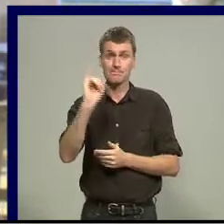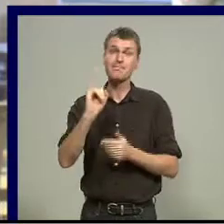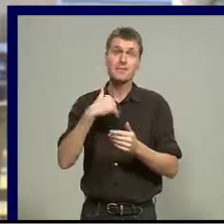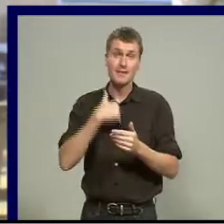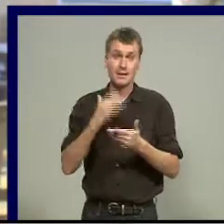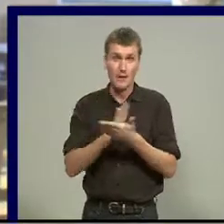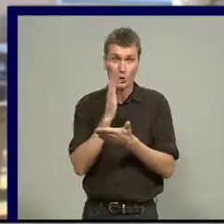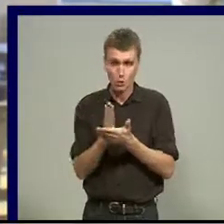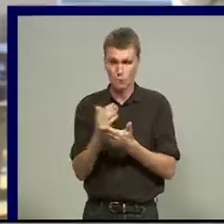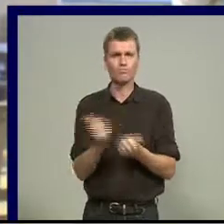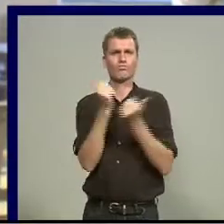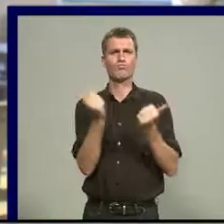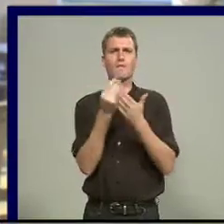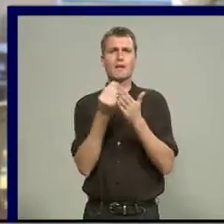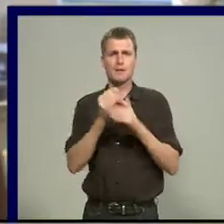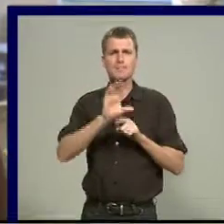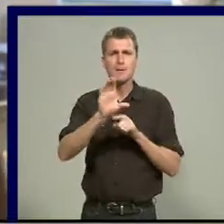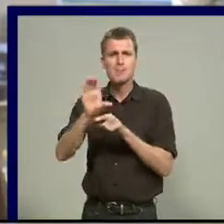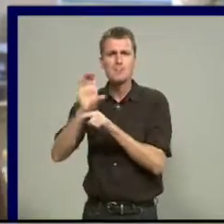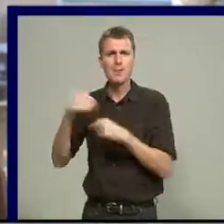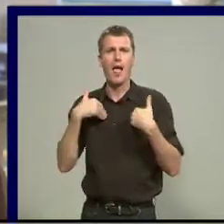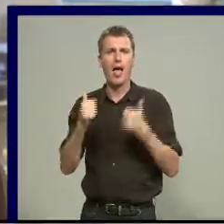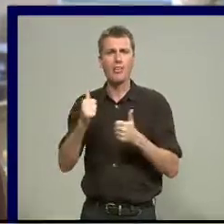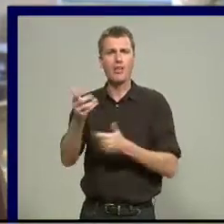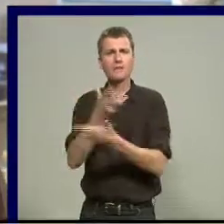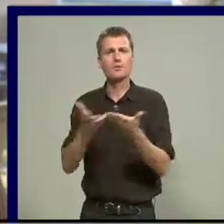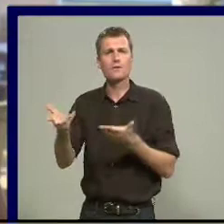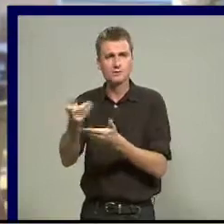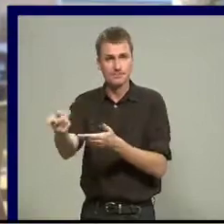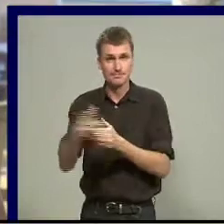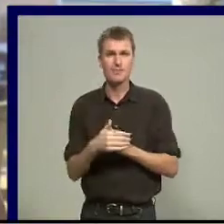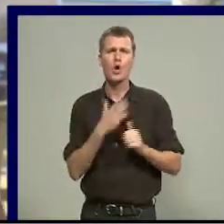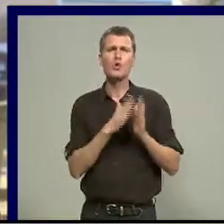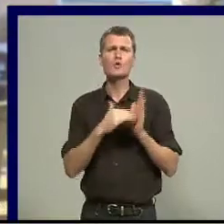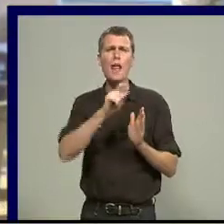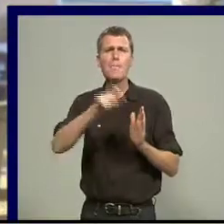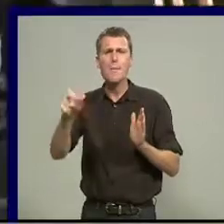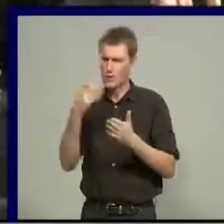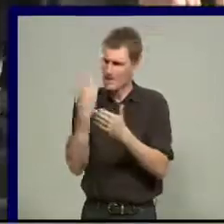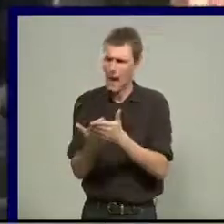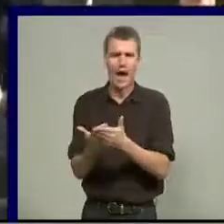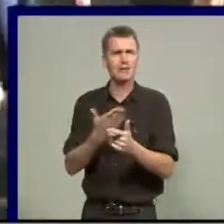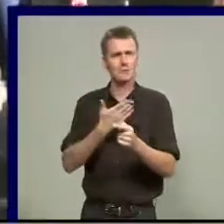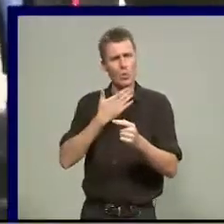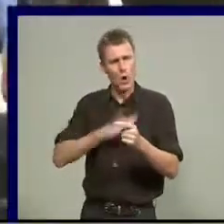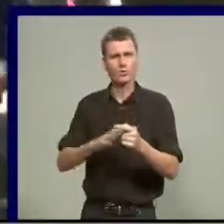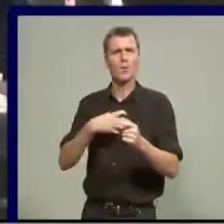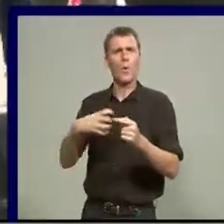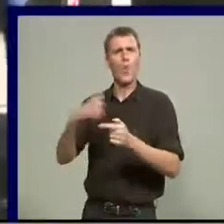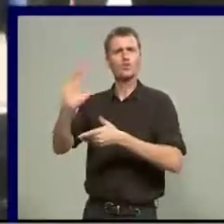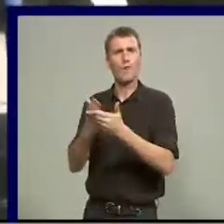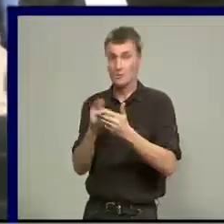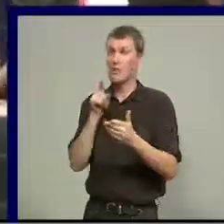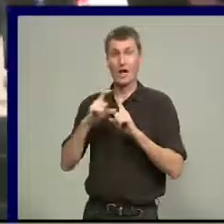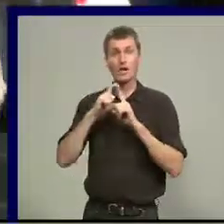there's adequate funding going into health services. New Zealanders demand it, they want it, and they deserve it. Annette King says nearly 4